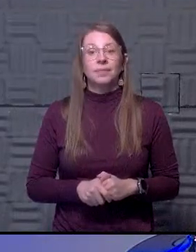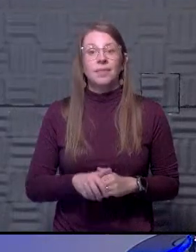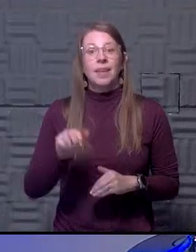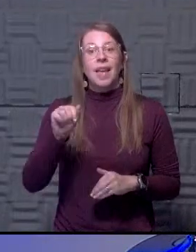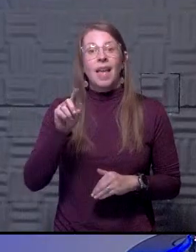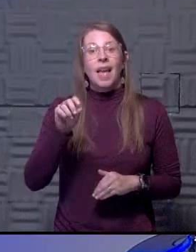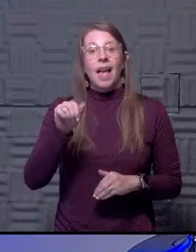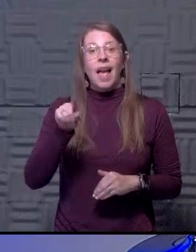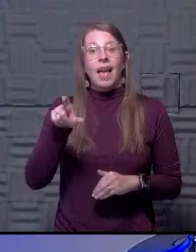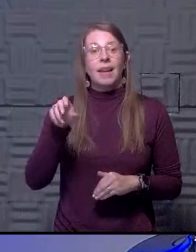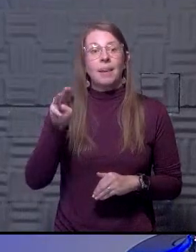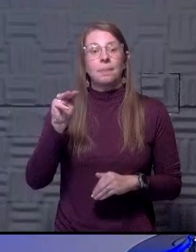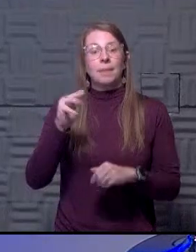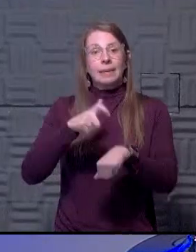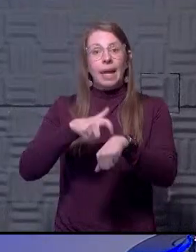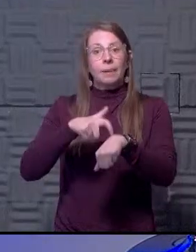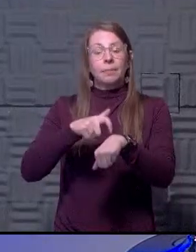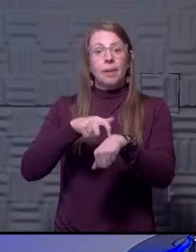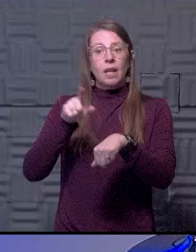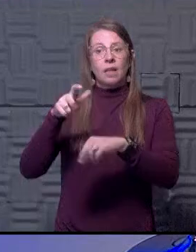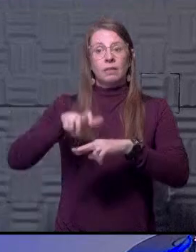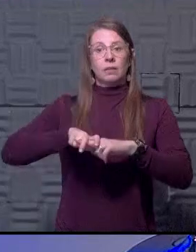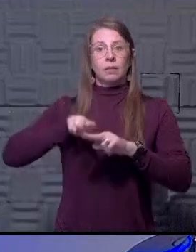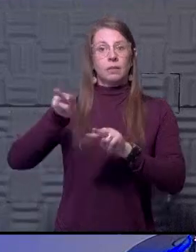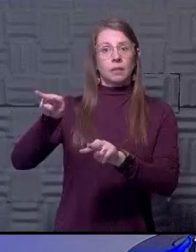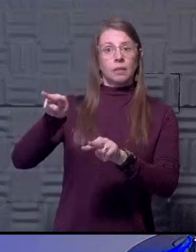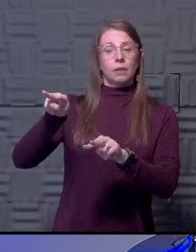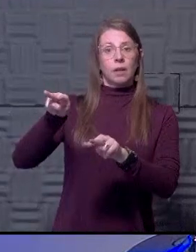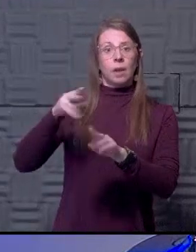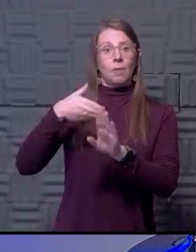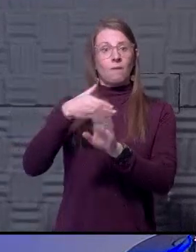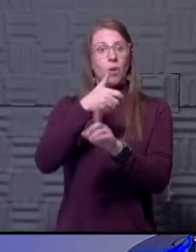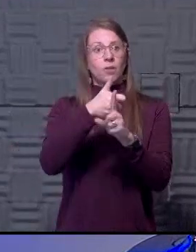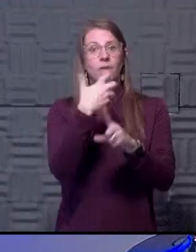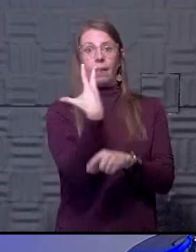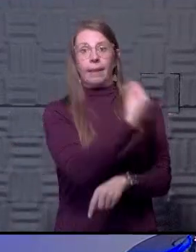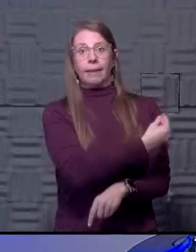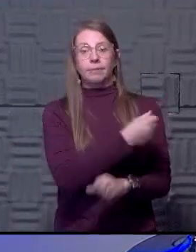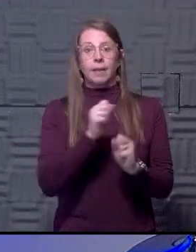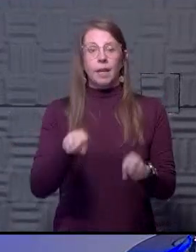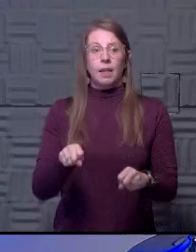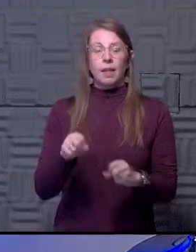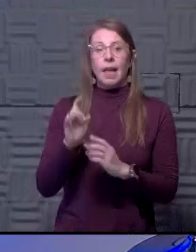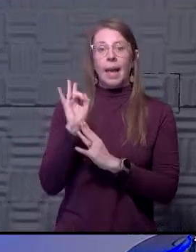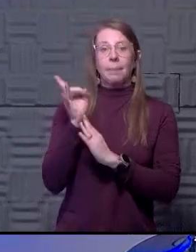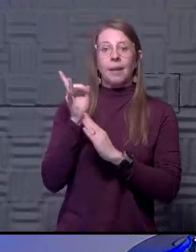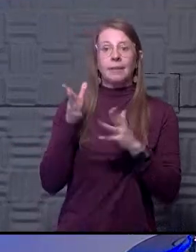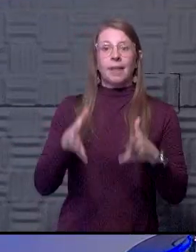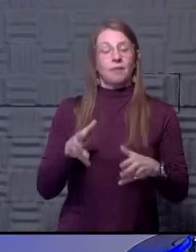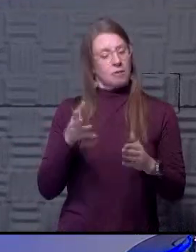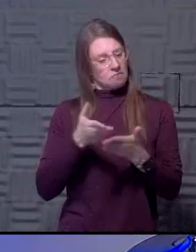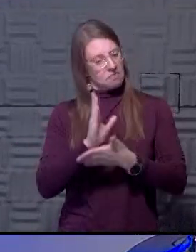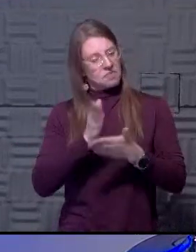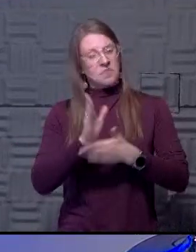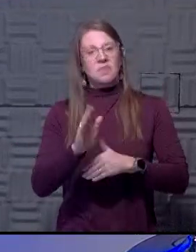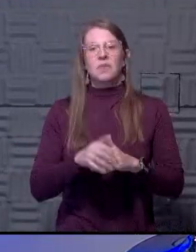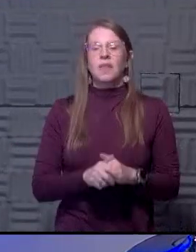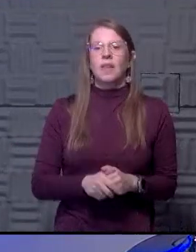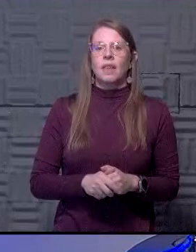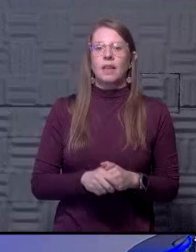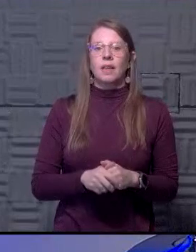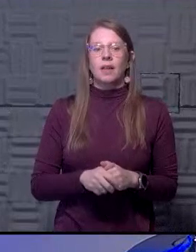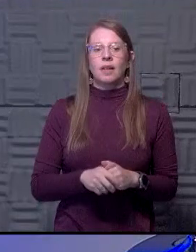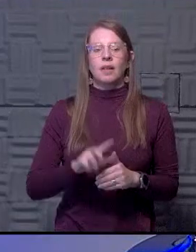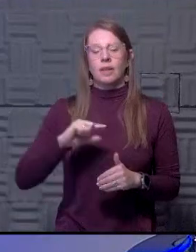Adam, how are we doing on the timer? He has to stay upright for 15 minutes before you can leave. How much time do we have left We've on got the about meter? 8 minutes left. All right, so let's